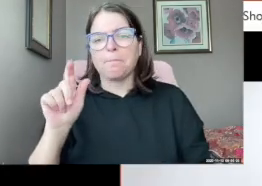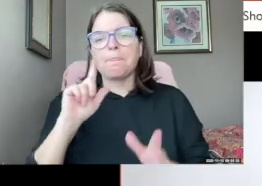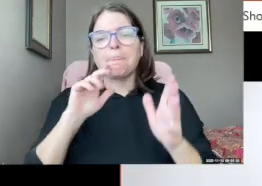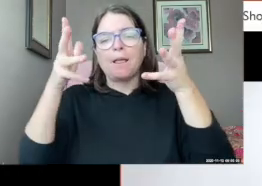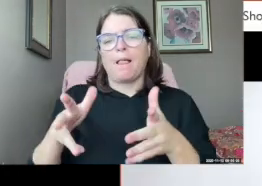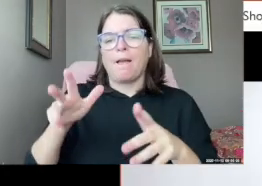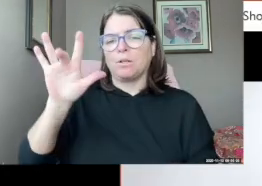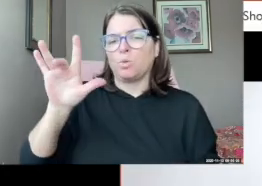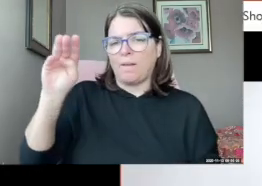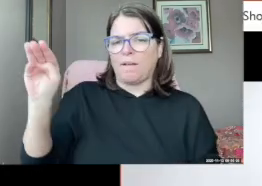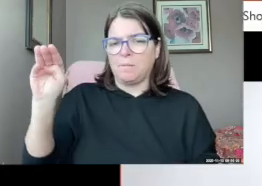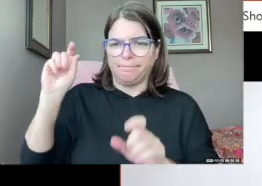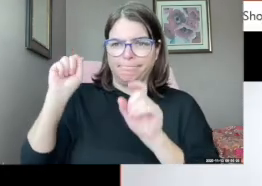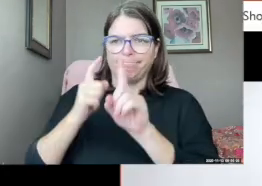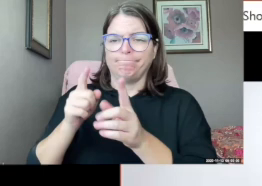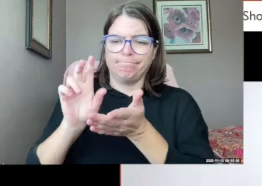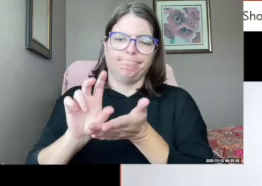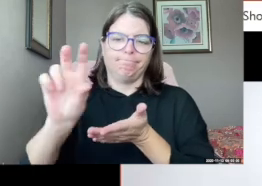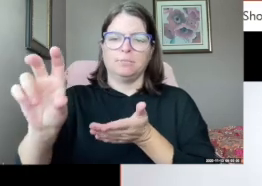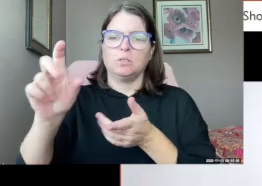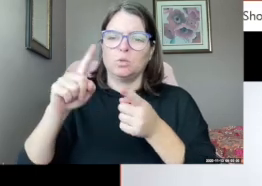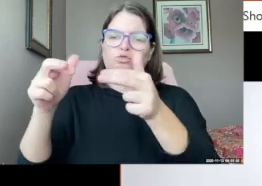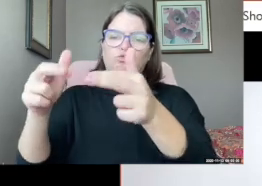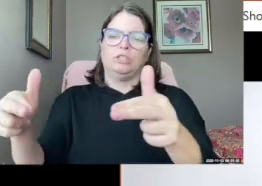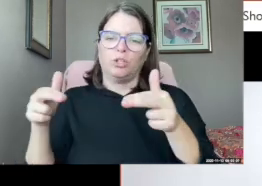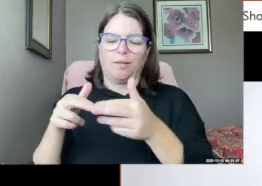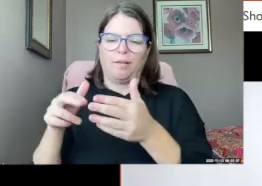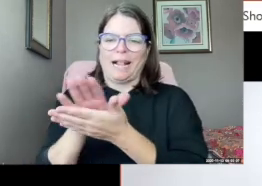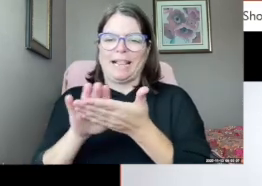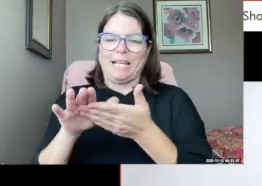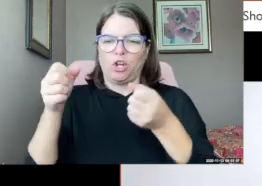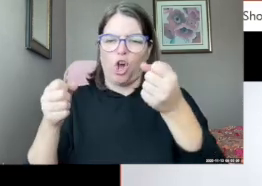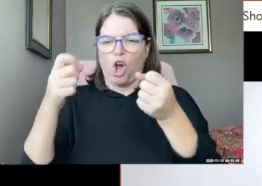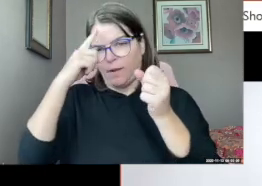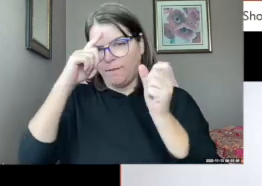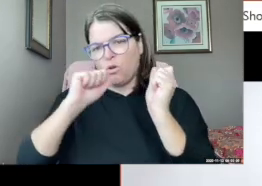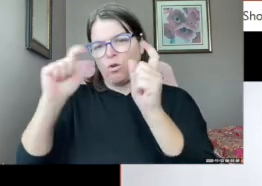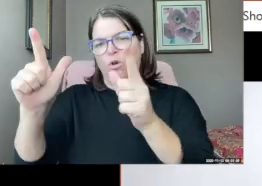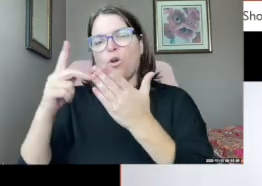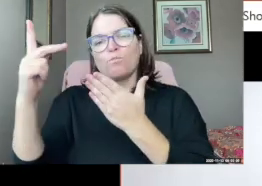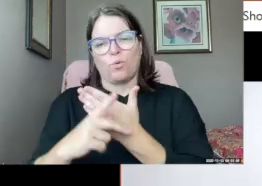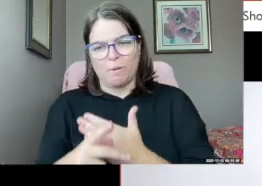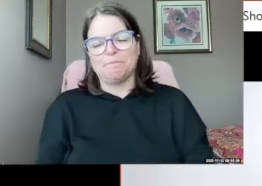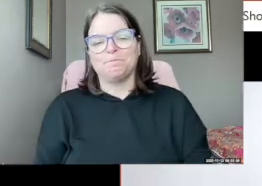The remaining $25 million was specifically appropriated to the regional Clean Cars for All program.